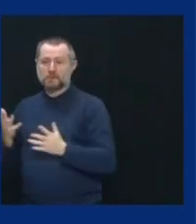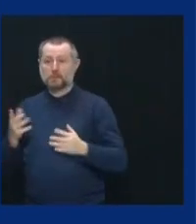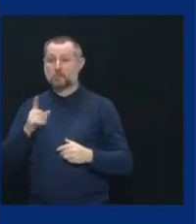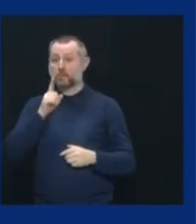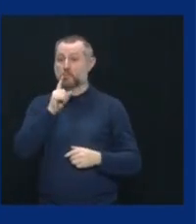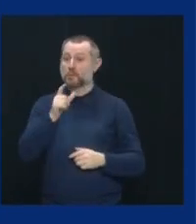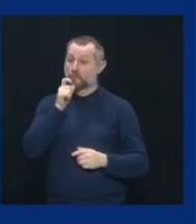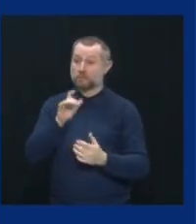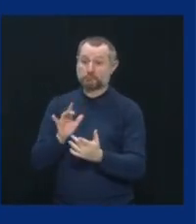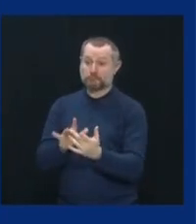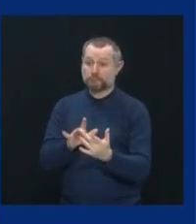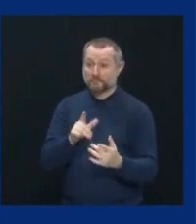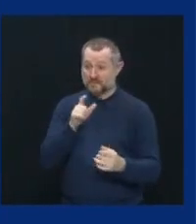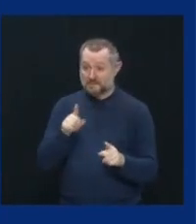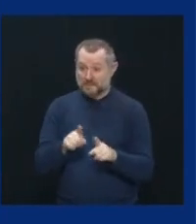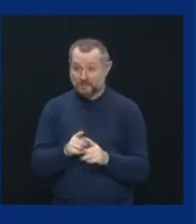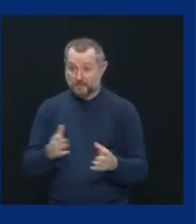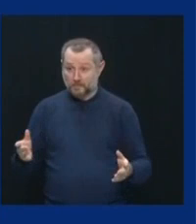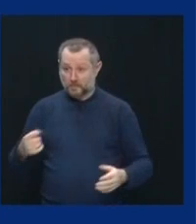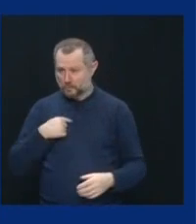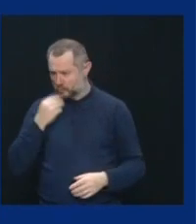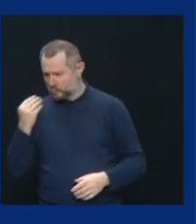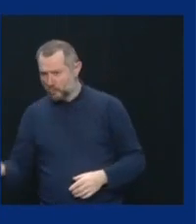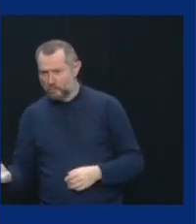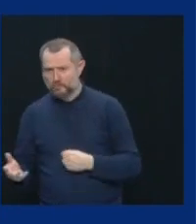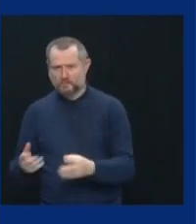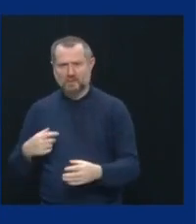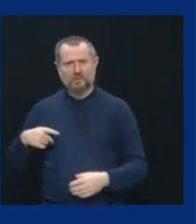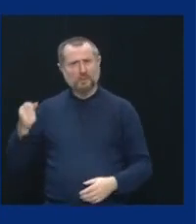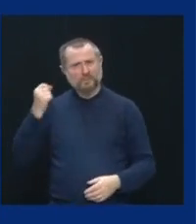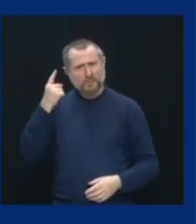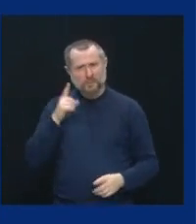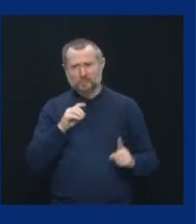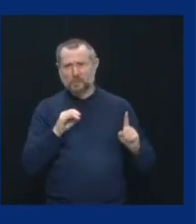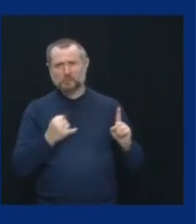said the same thing they said to you. We understand if you have DOJ